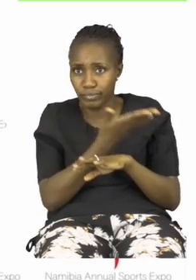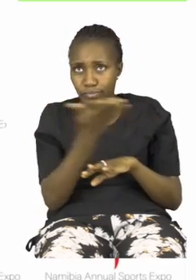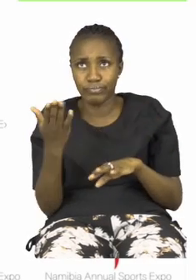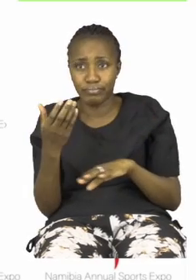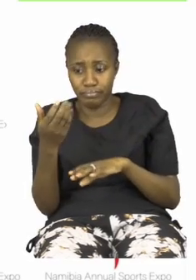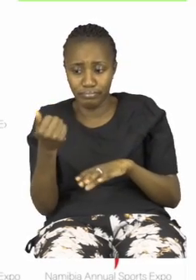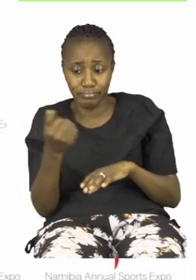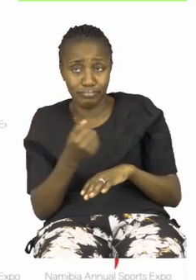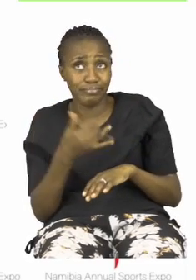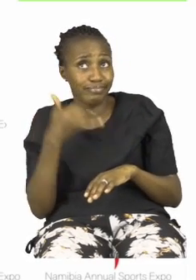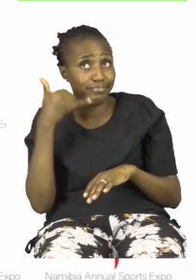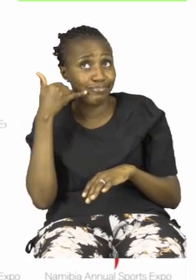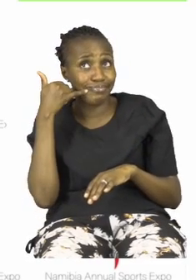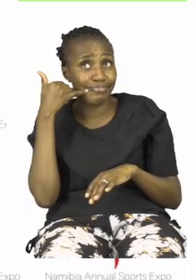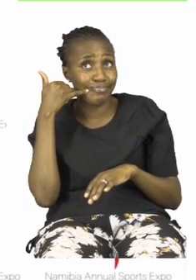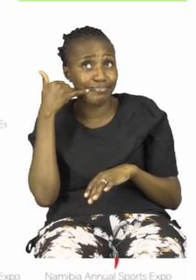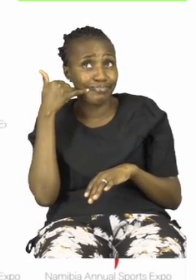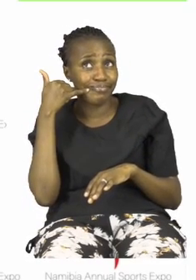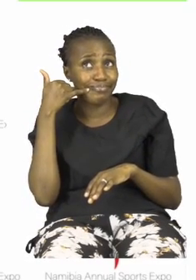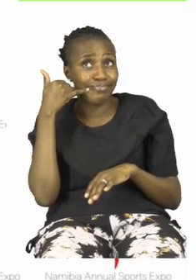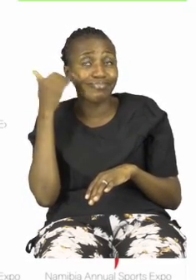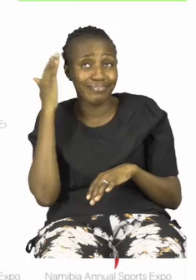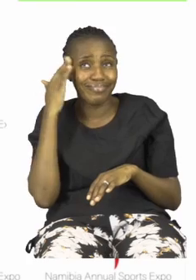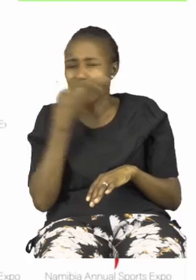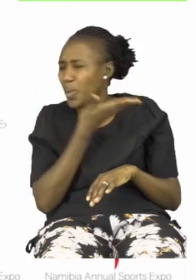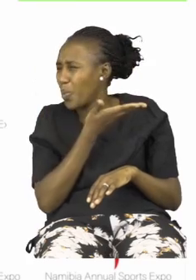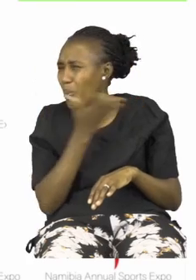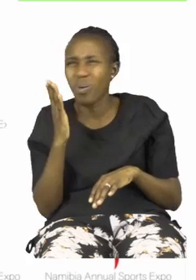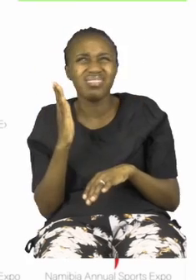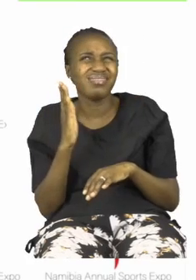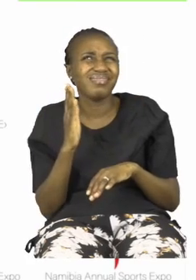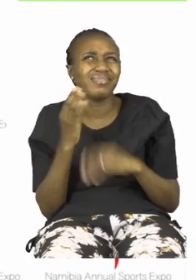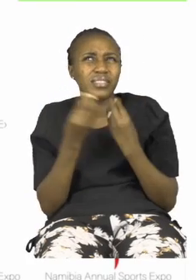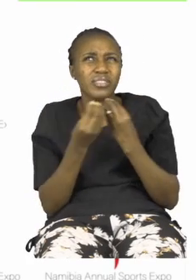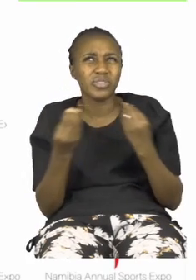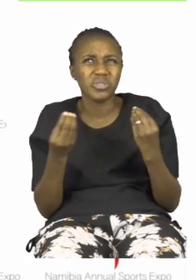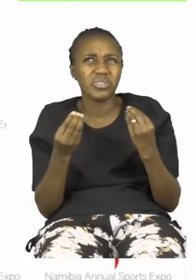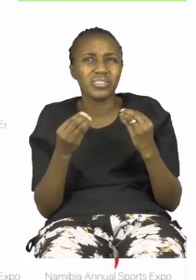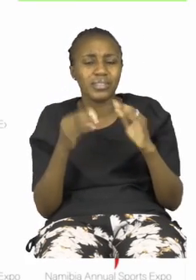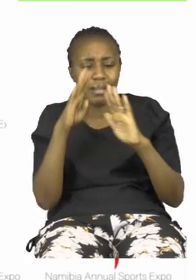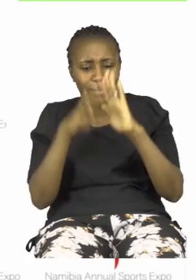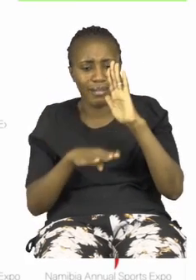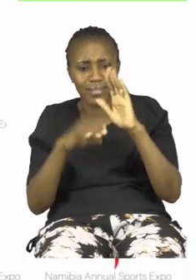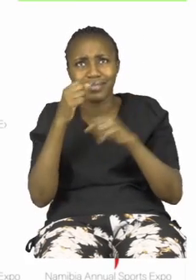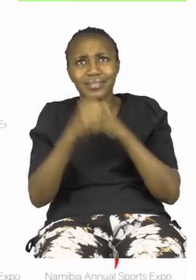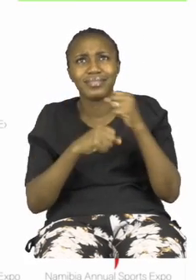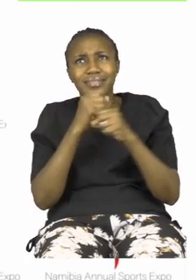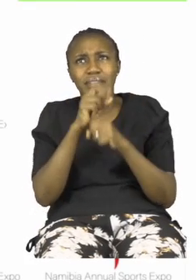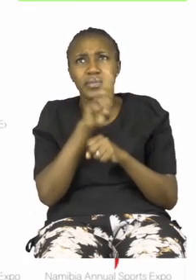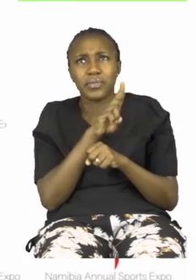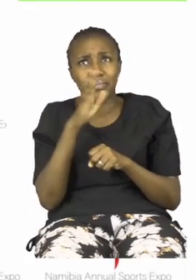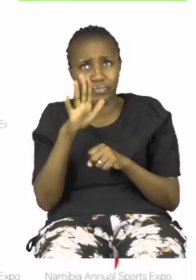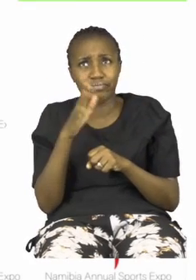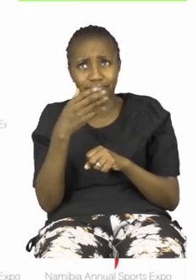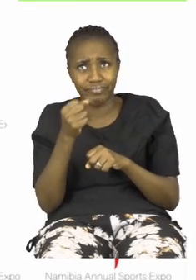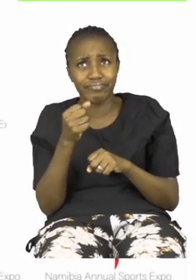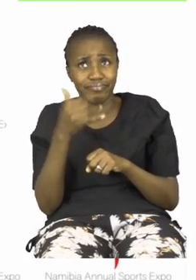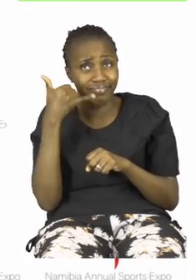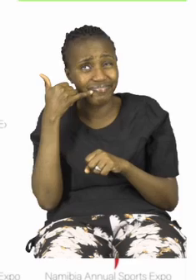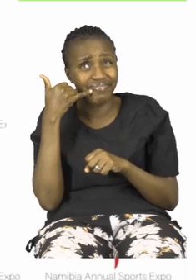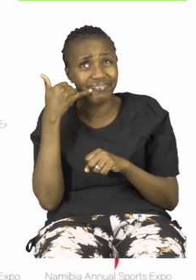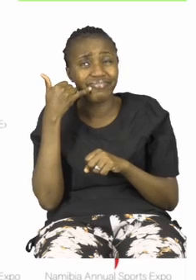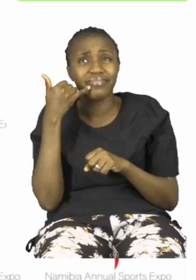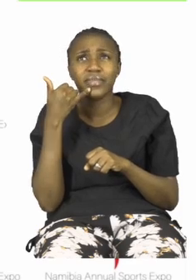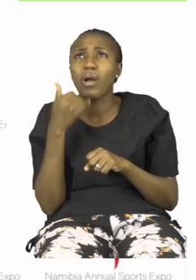has, well, as far as I know, almost every child under the age of 25. And they're very fast with those things. They have it. Yeah.